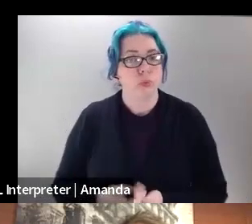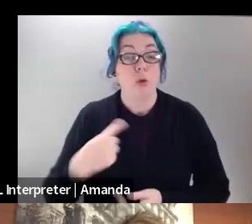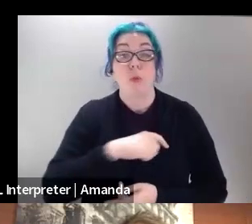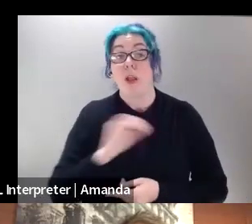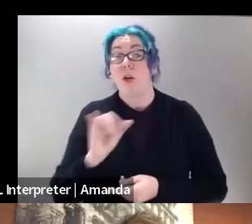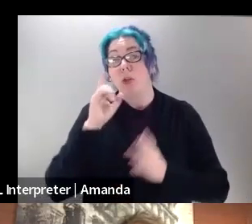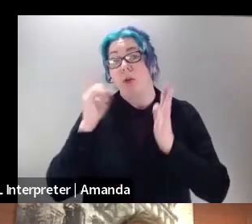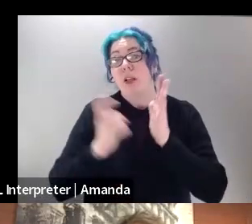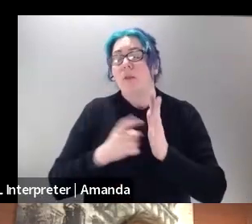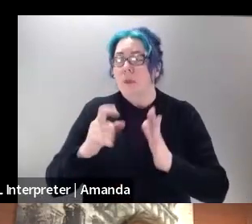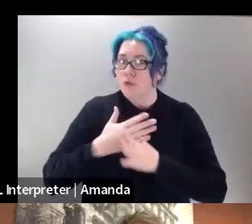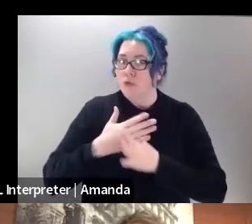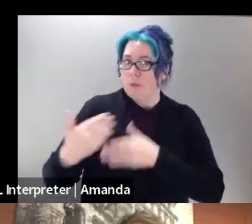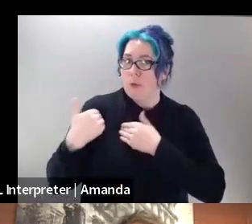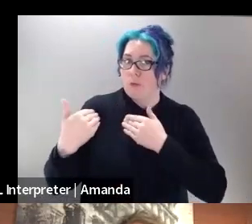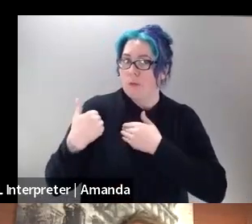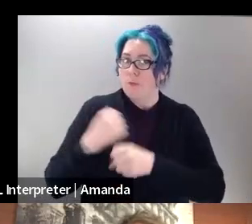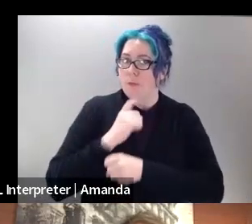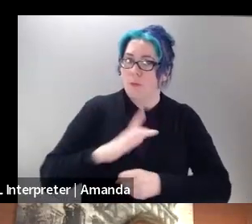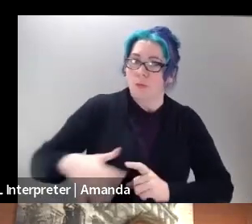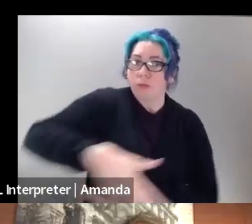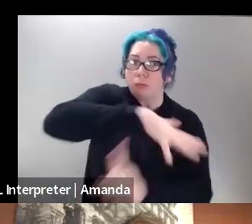for vigilance in creating and maintaining this environment.